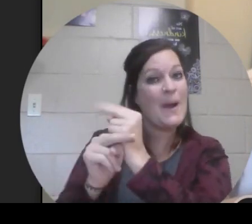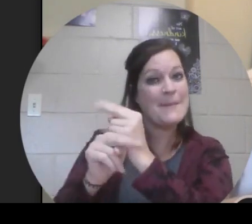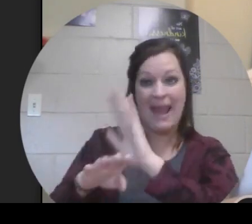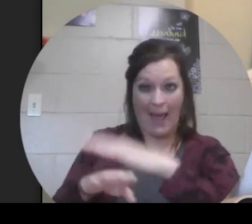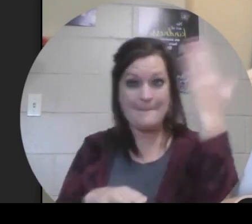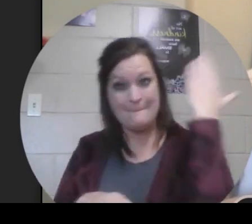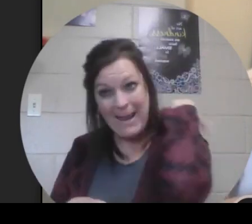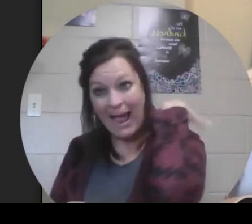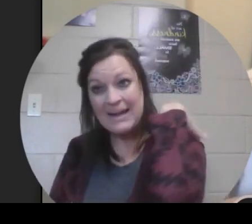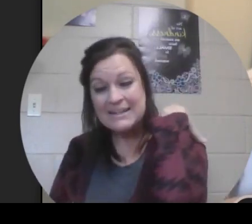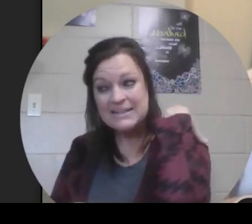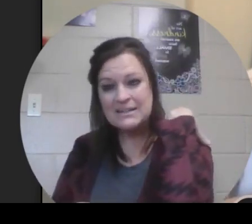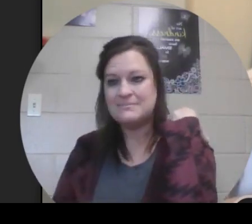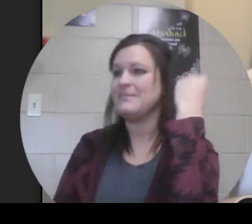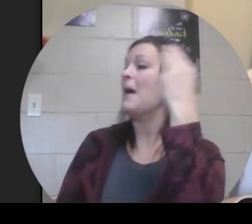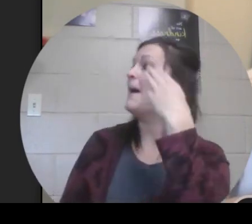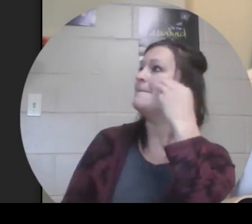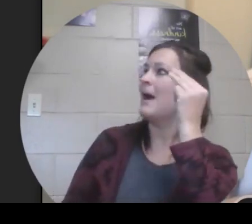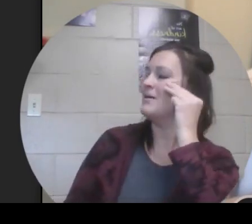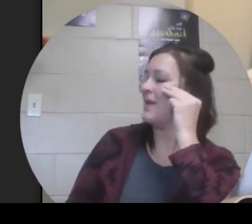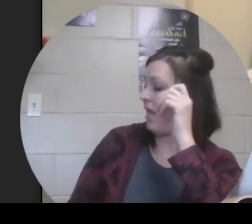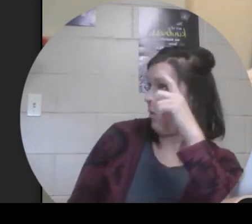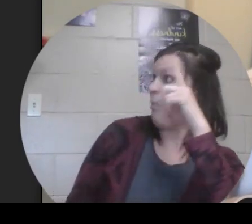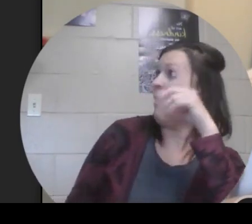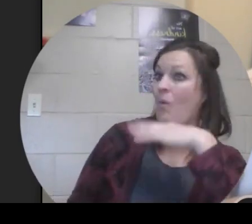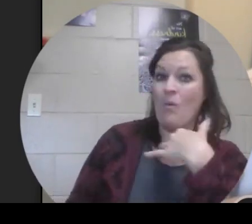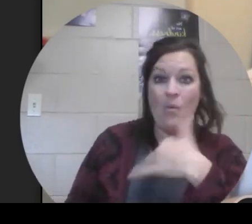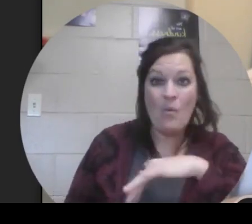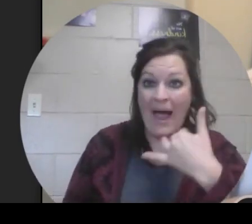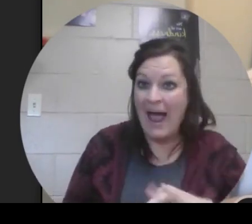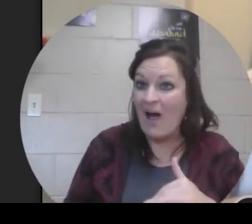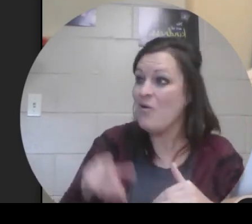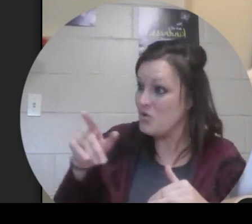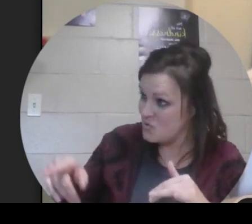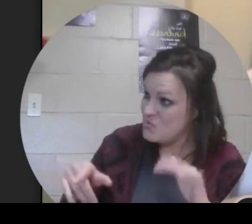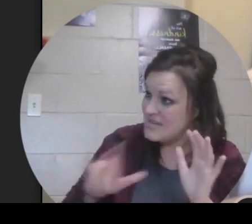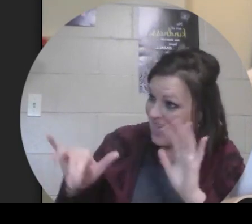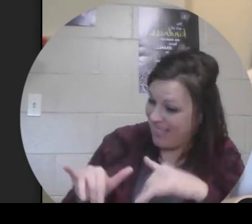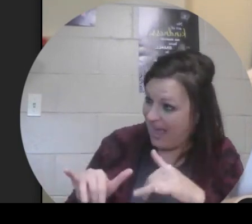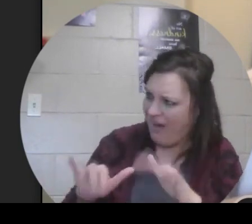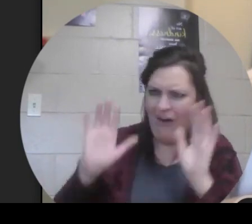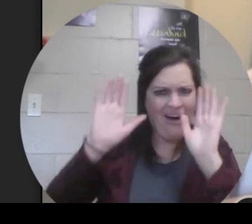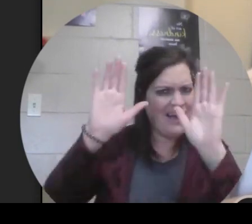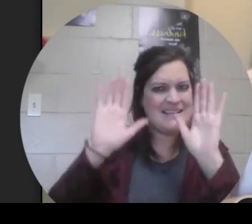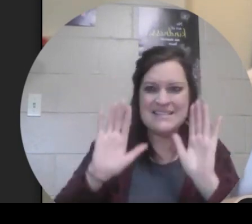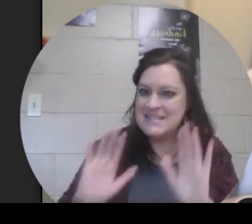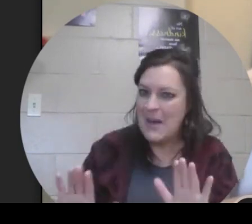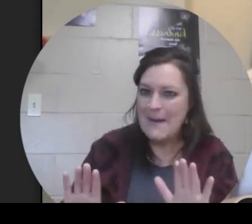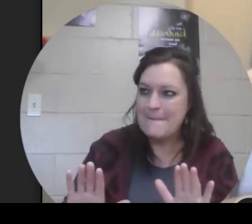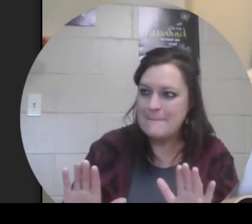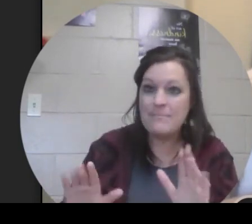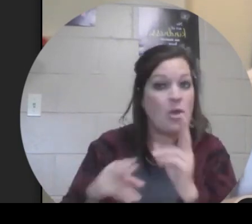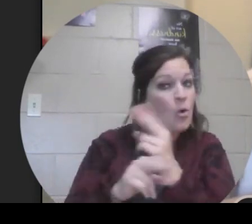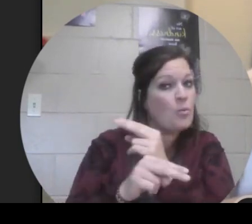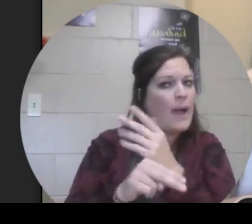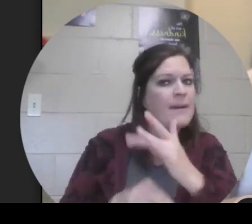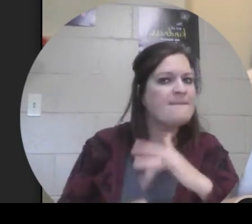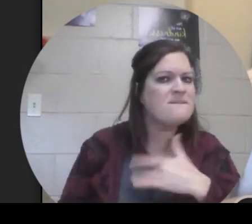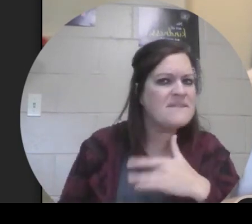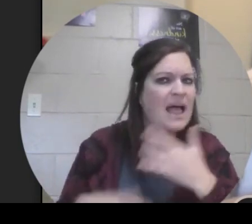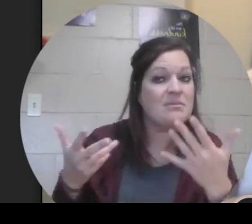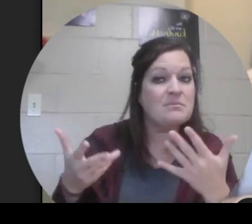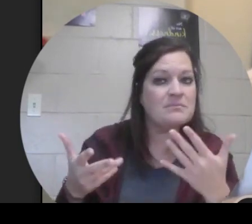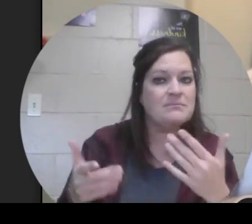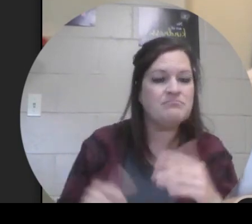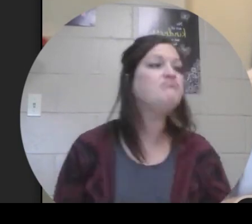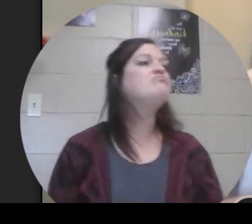back. Miss Martell's eyebrows went up. You did, Jack? That's great. How did the rabbit feel?